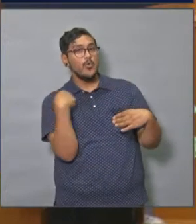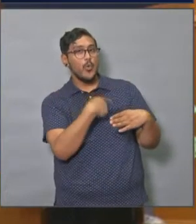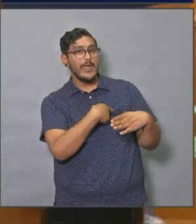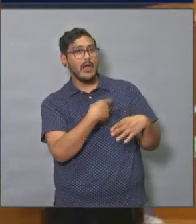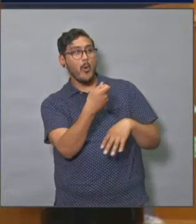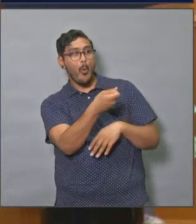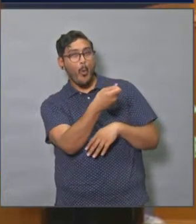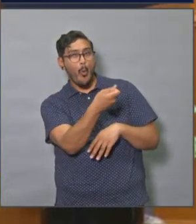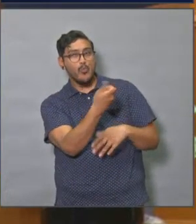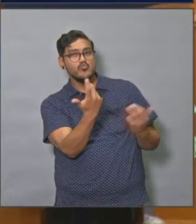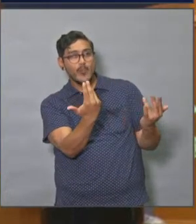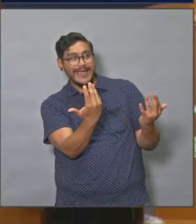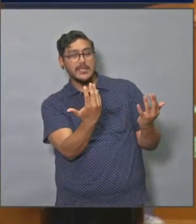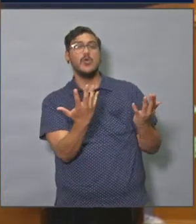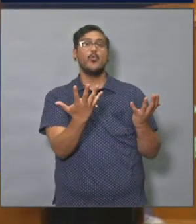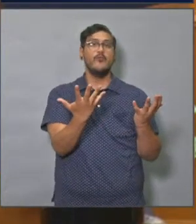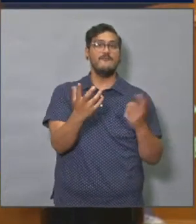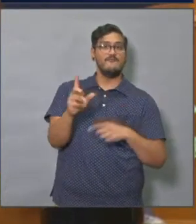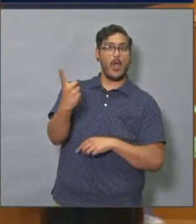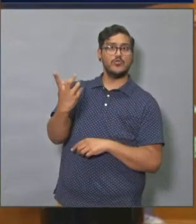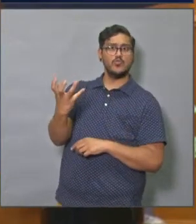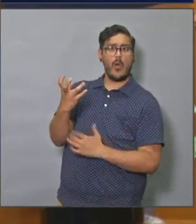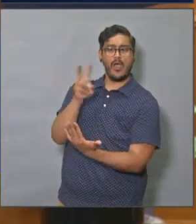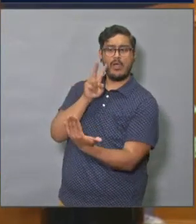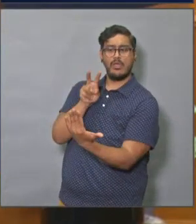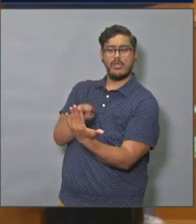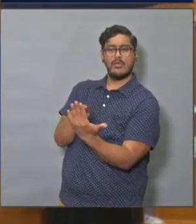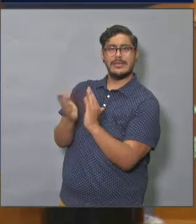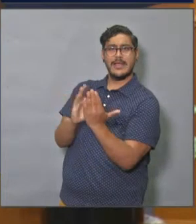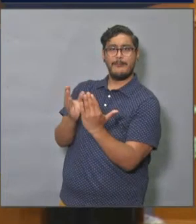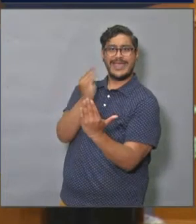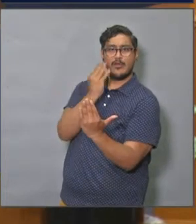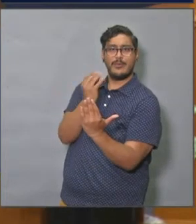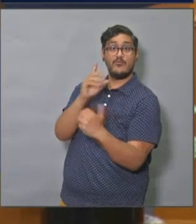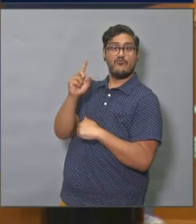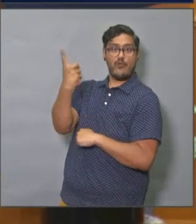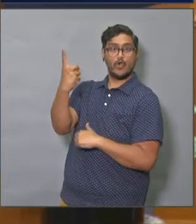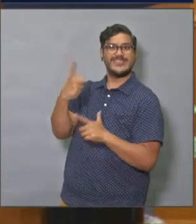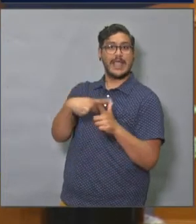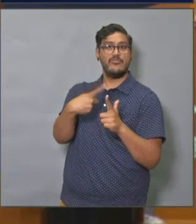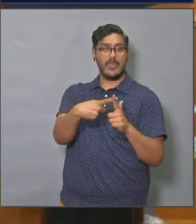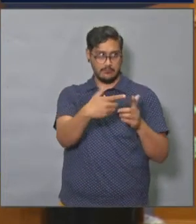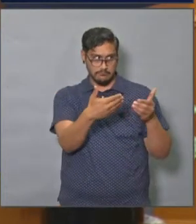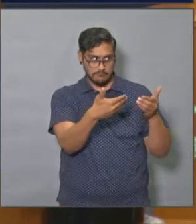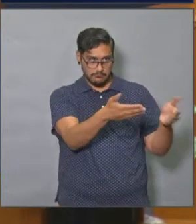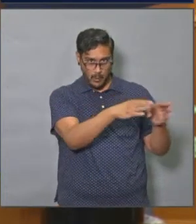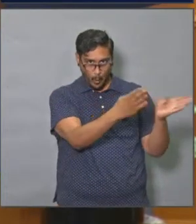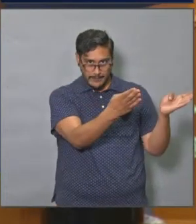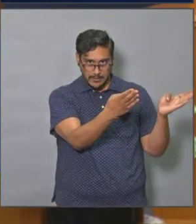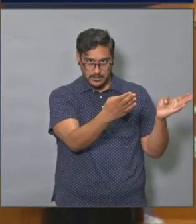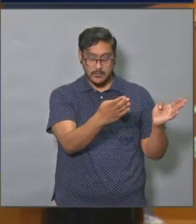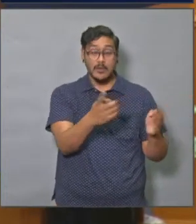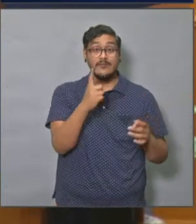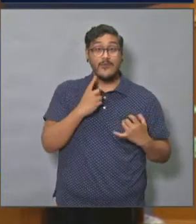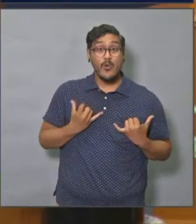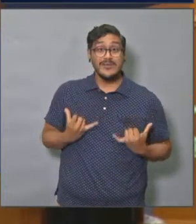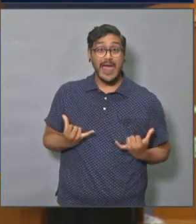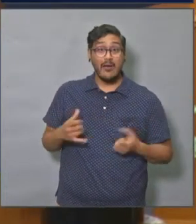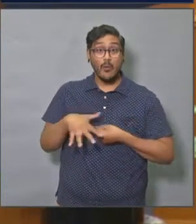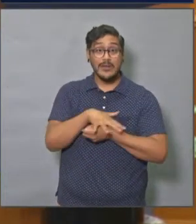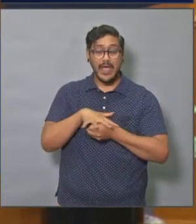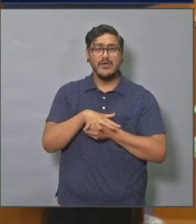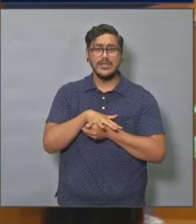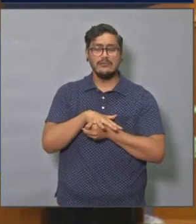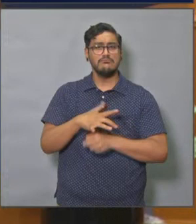opportunity to look at our data as you're suggesting. We feel like given where we are as a county, we can